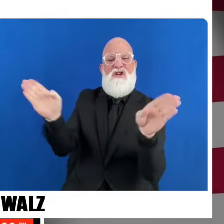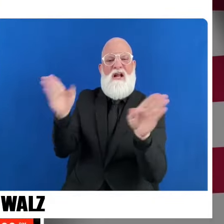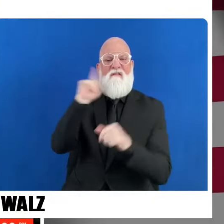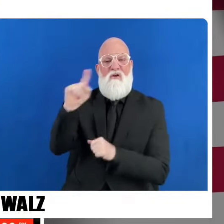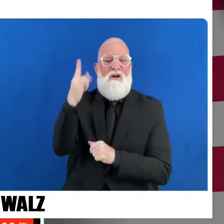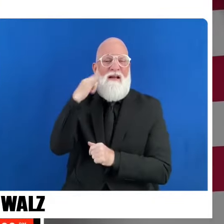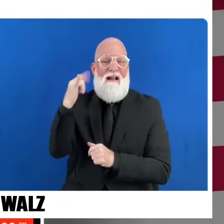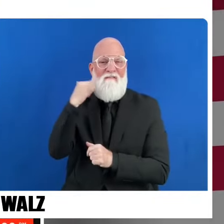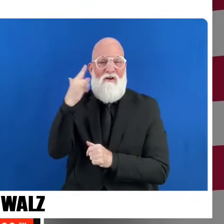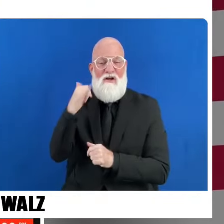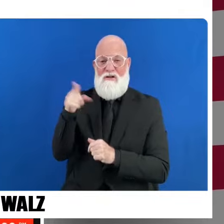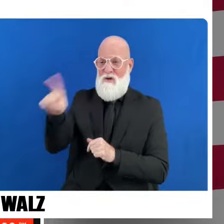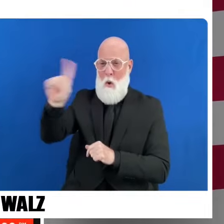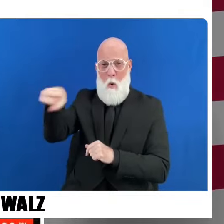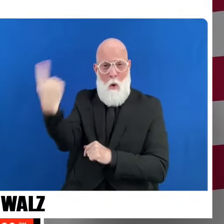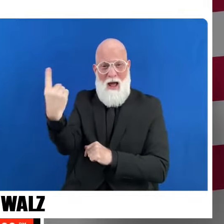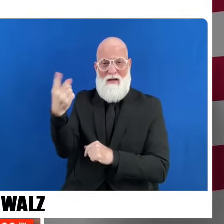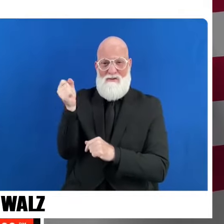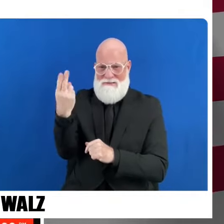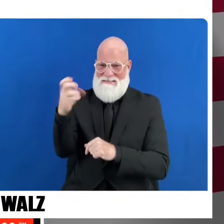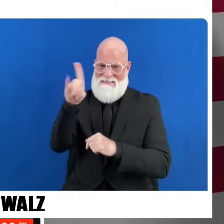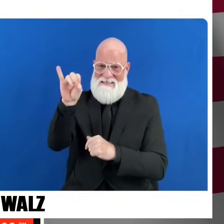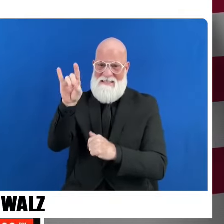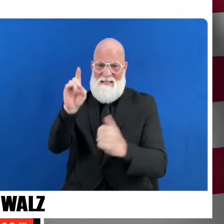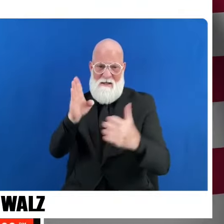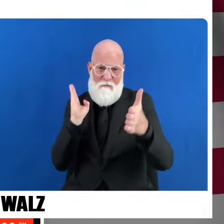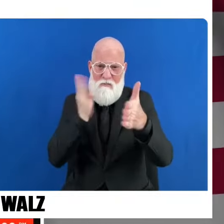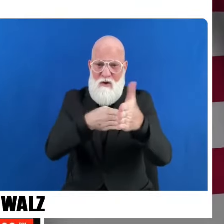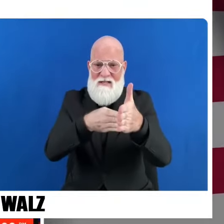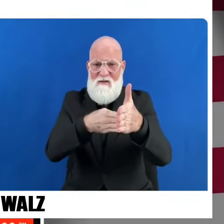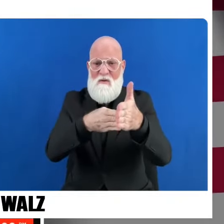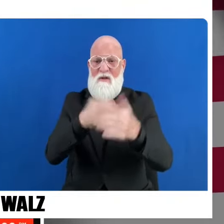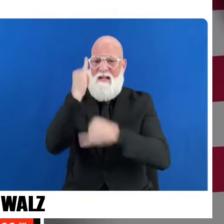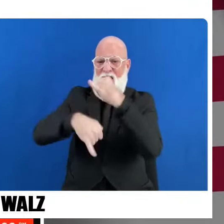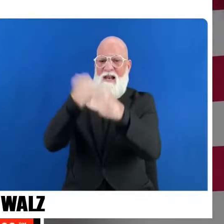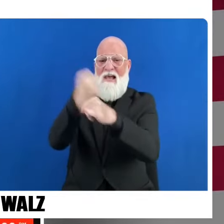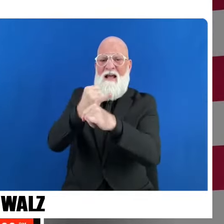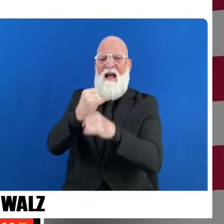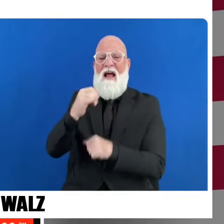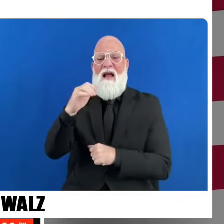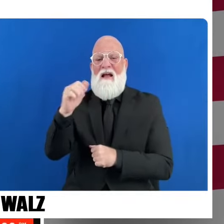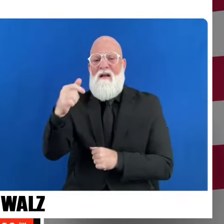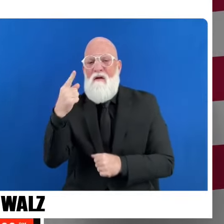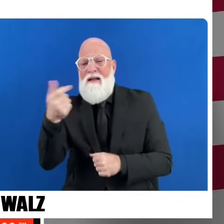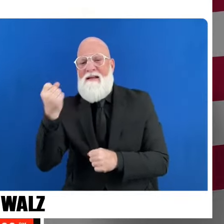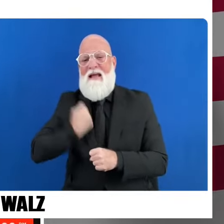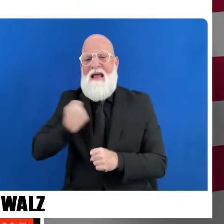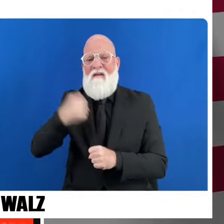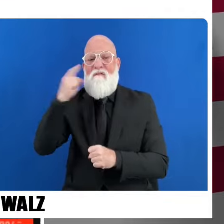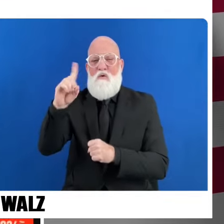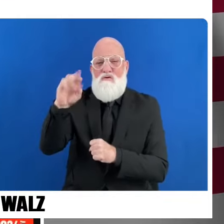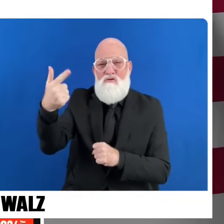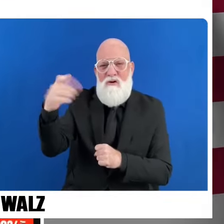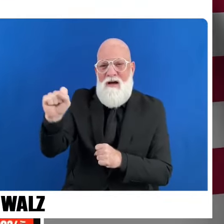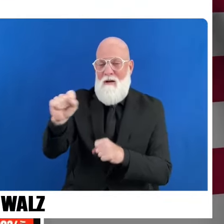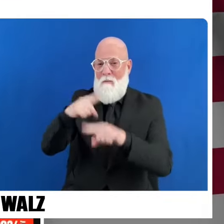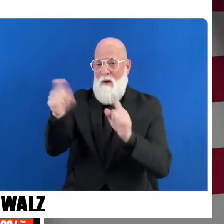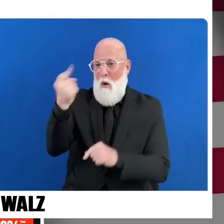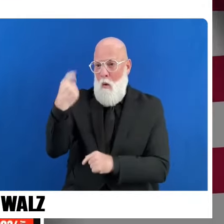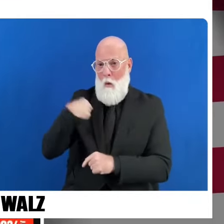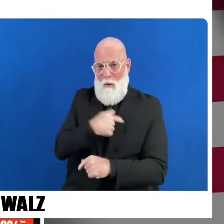prosecuted transnational gangs for human trafficking and drug interventions. But look, we all want to solve this. Most of us want to